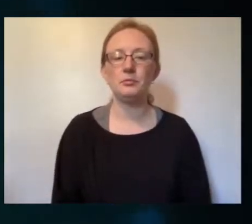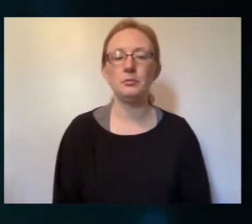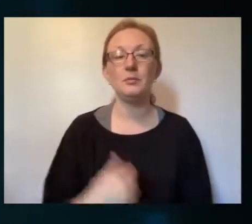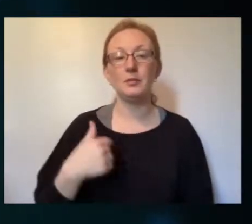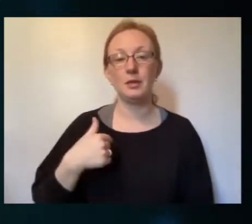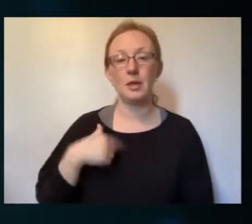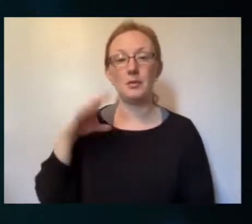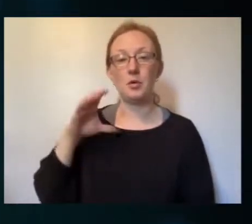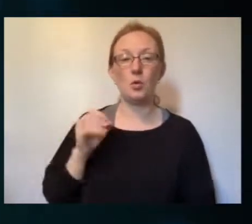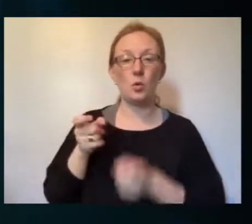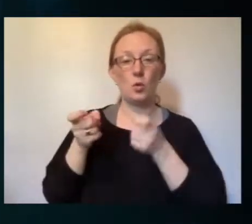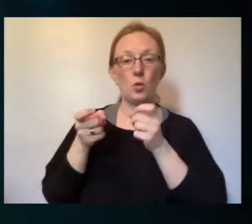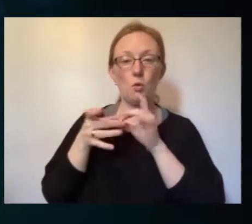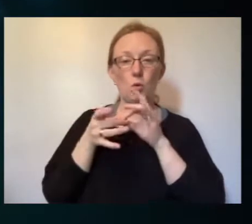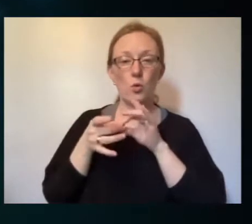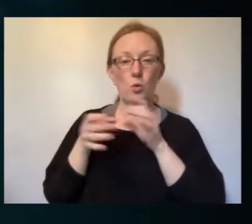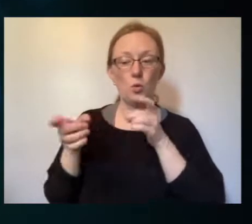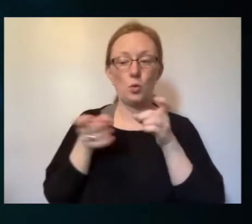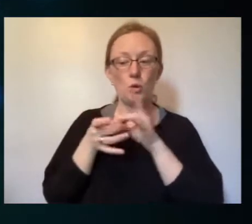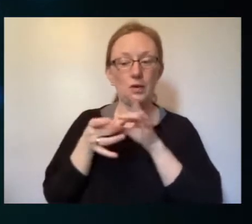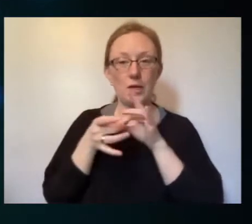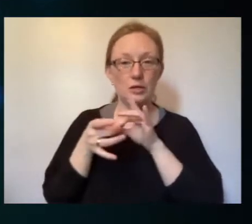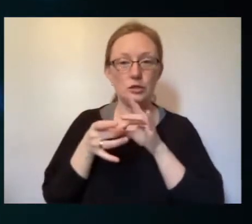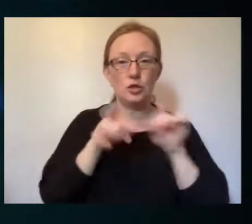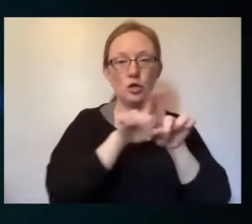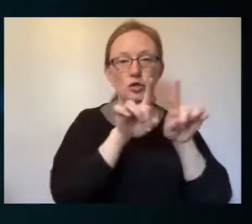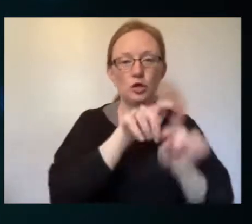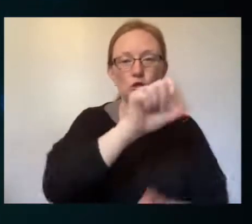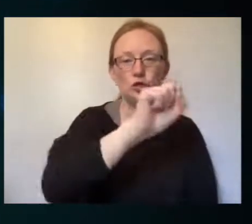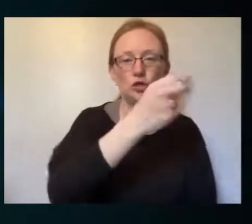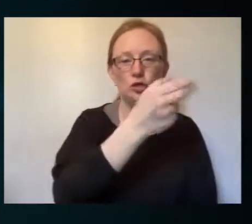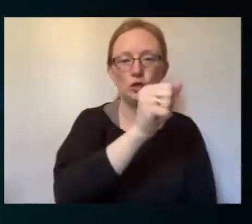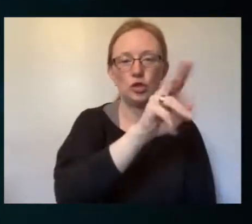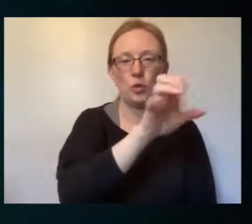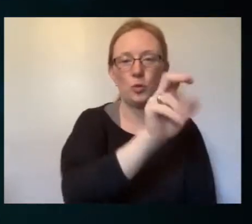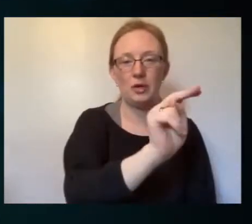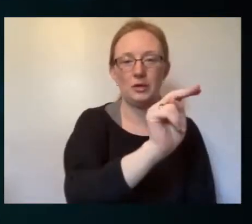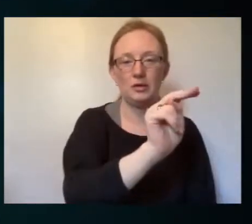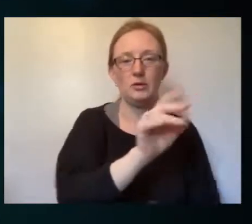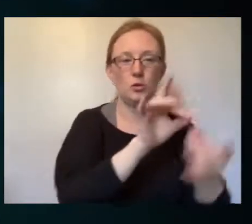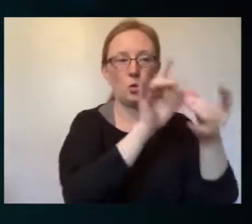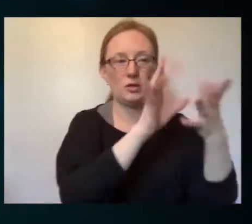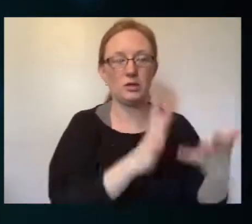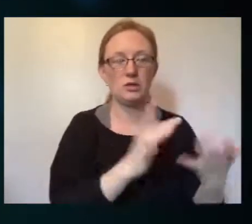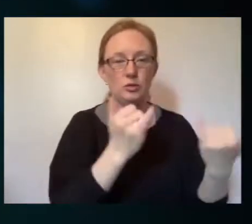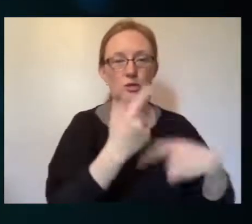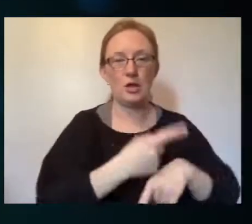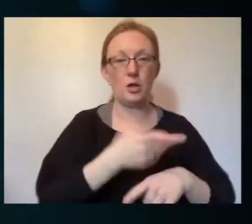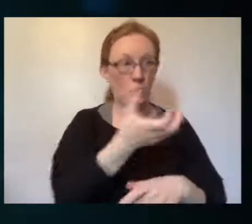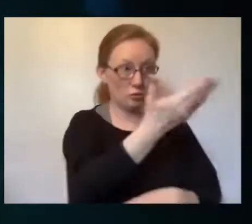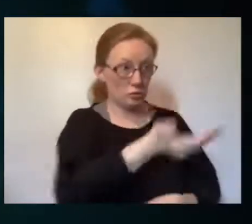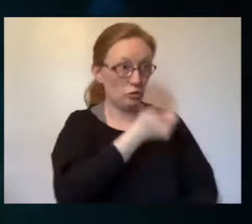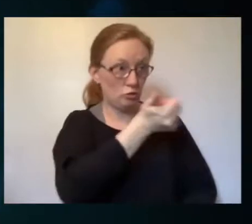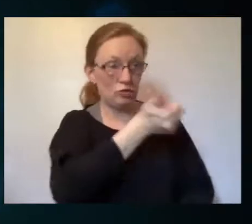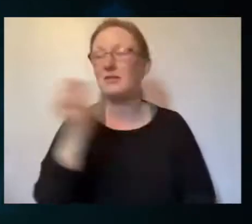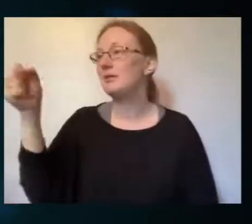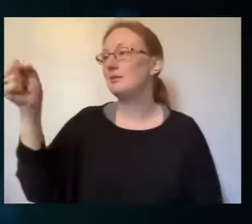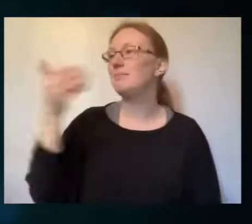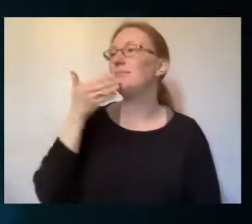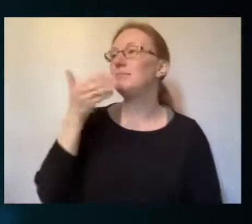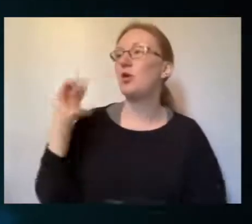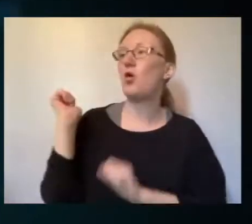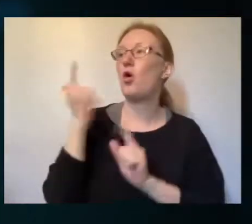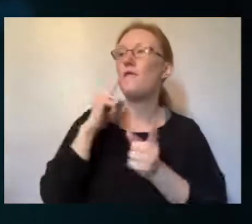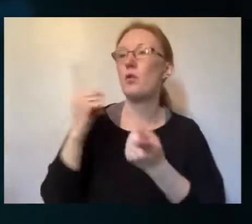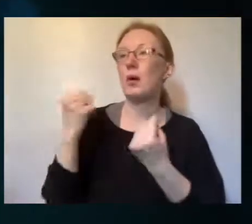Shawen Bardzell. So Shawen, would you like to introduce yourself? Yes, thank you. Thank you, everybody, for being here today.